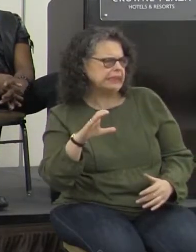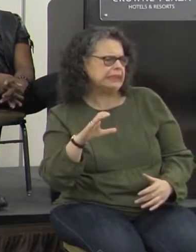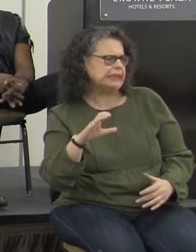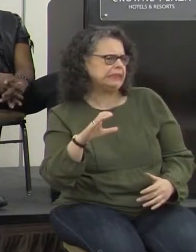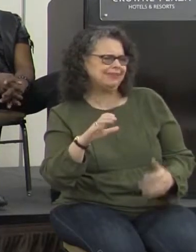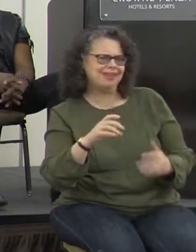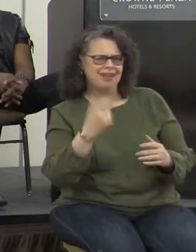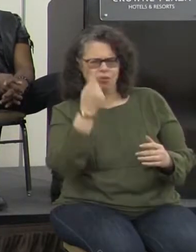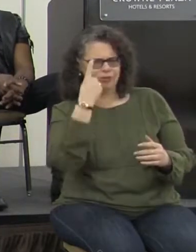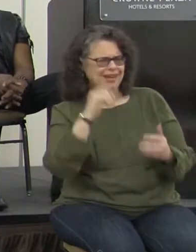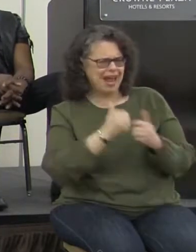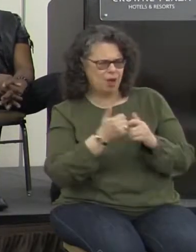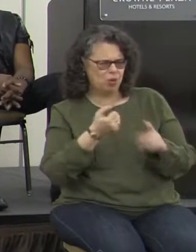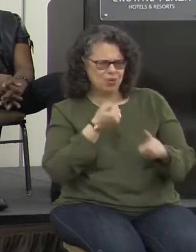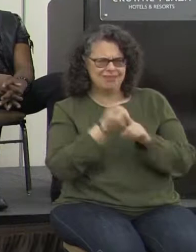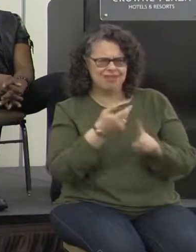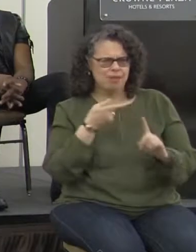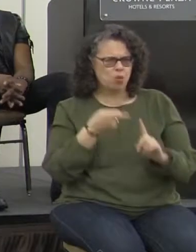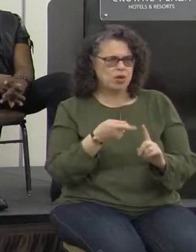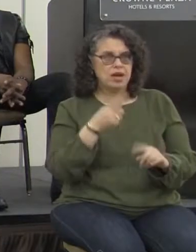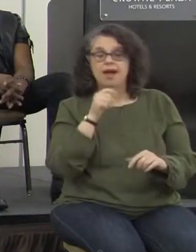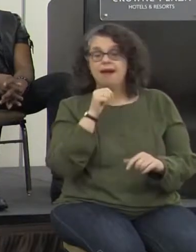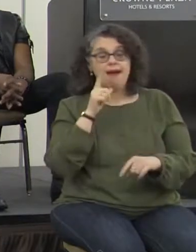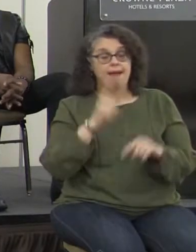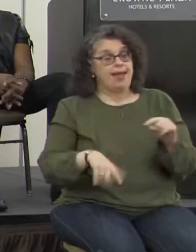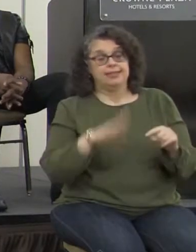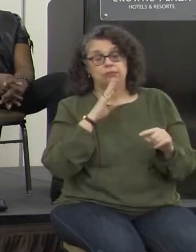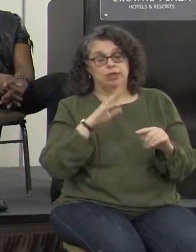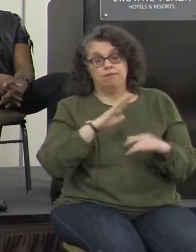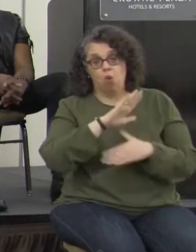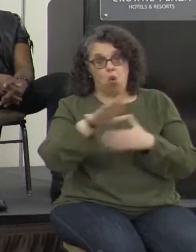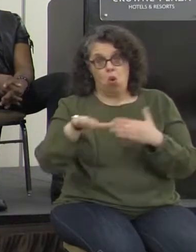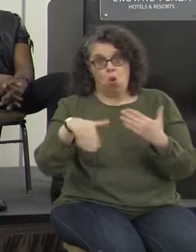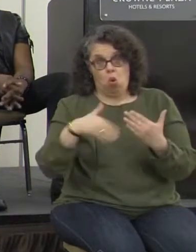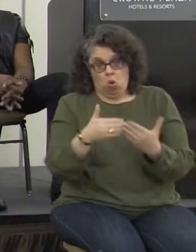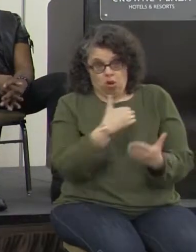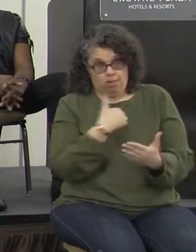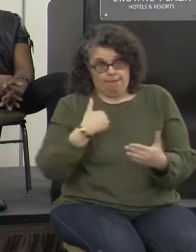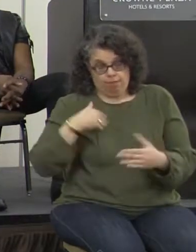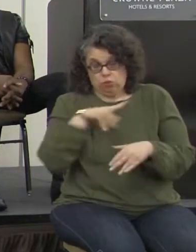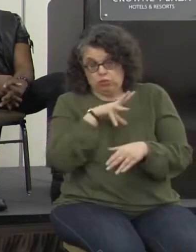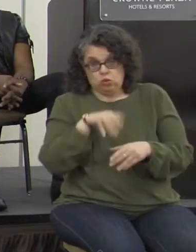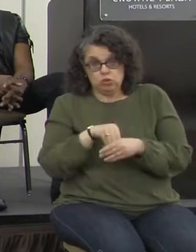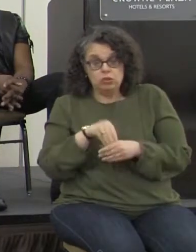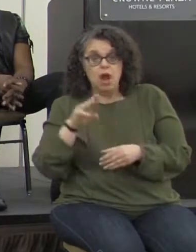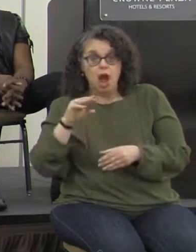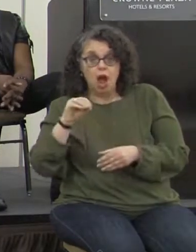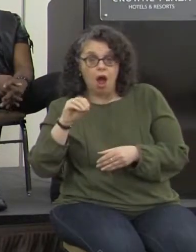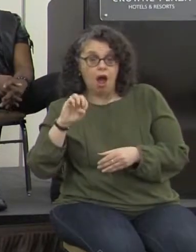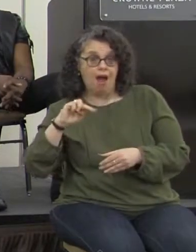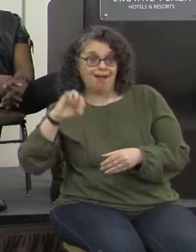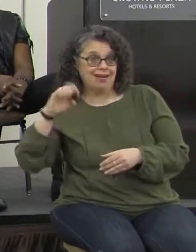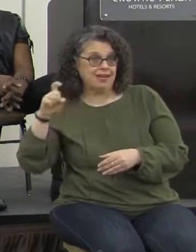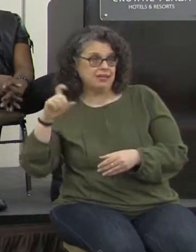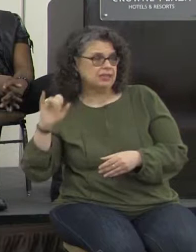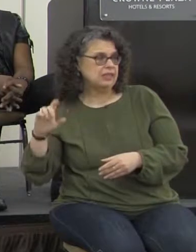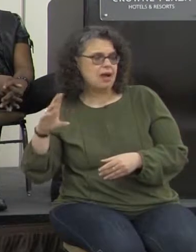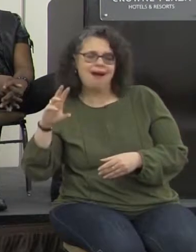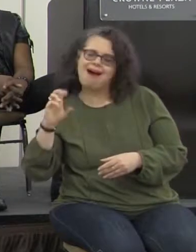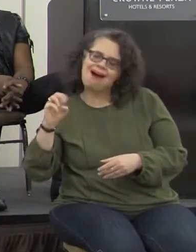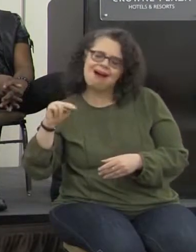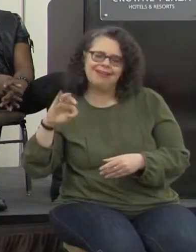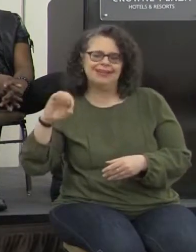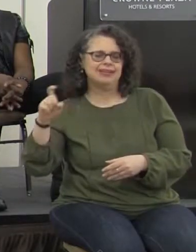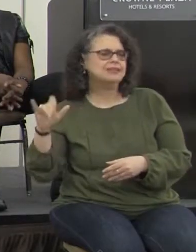point. Because I can't speak for every single member of Onyx, but there's not one that I've ever